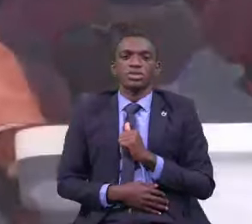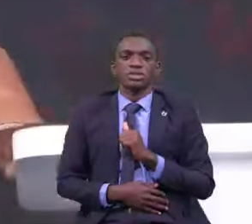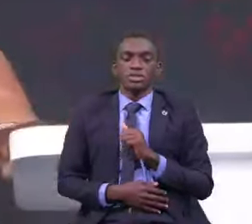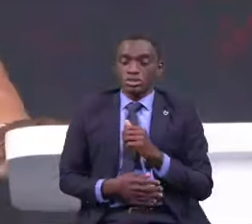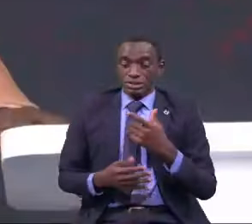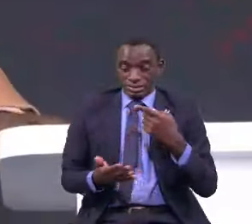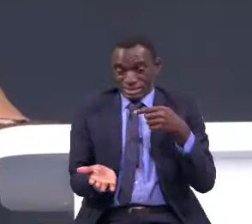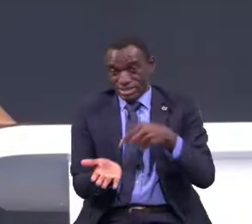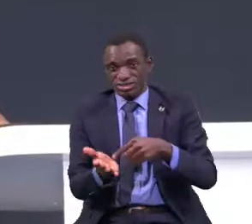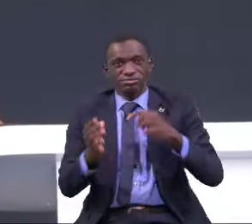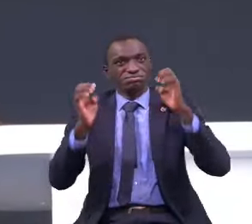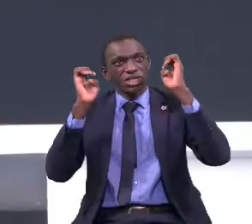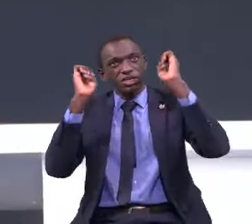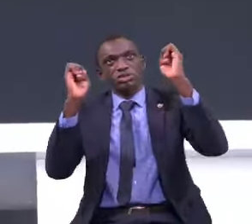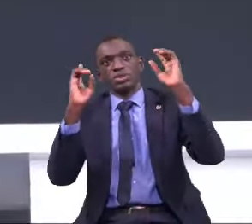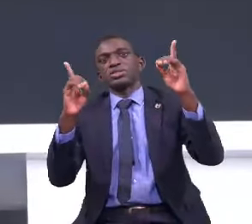Educationally,